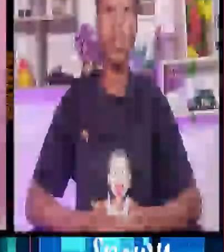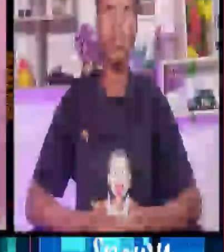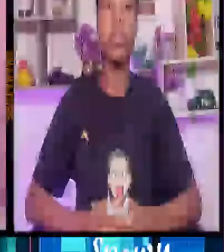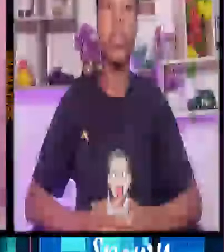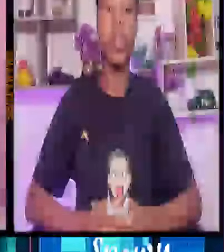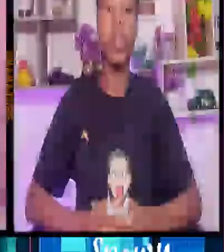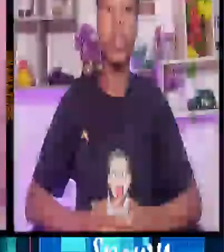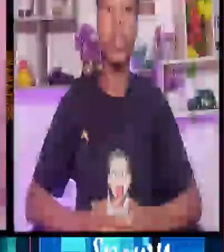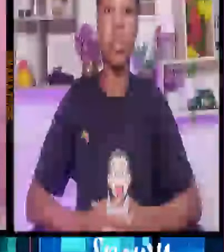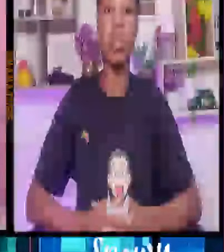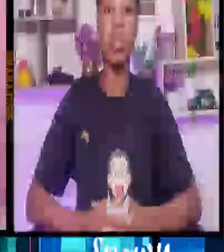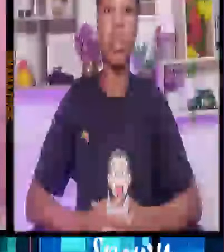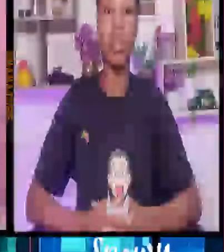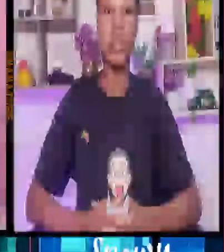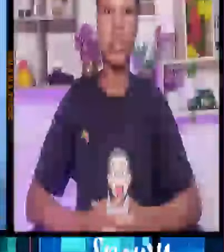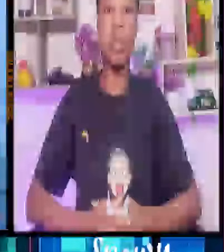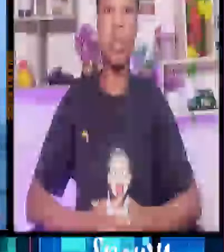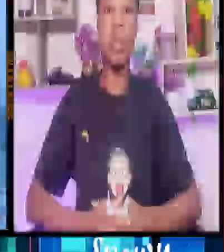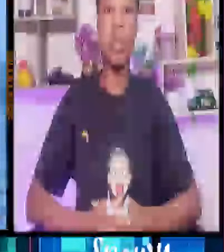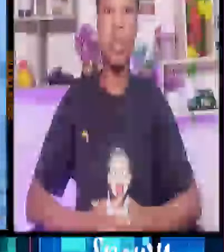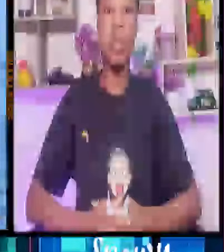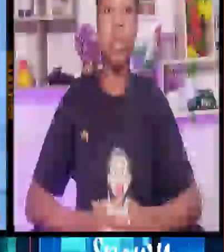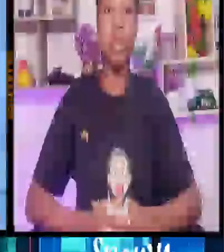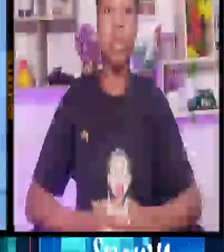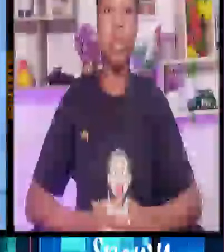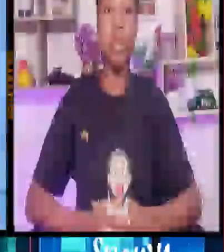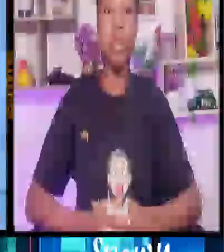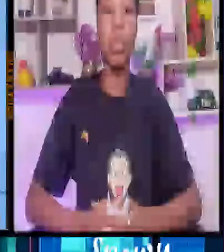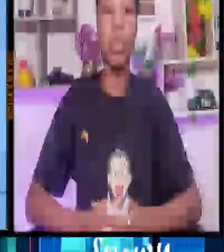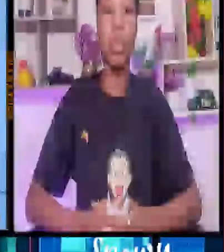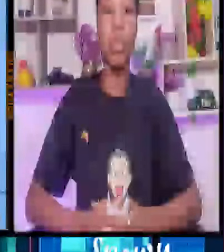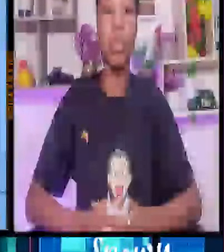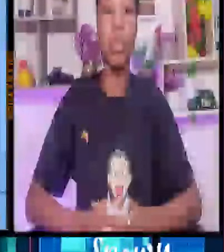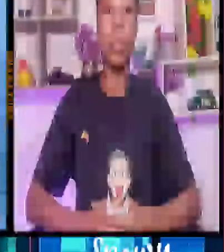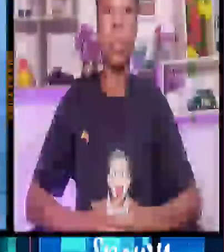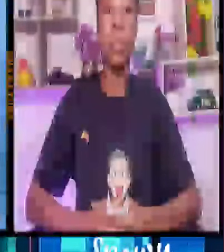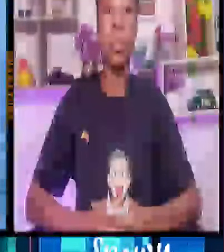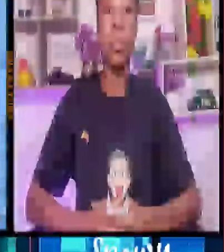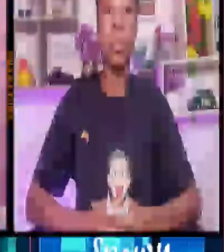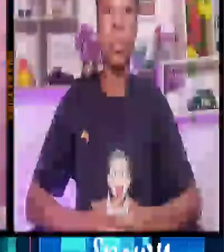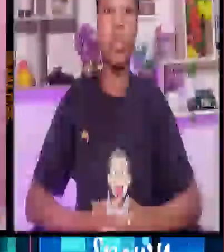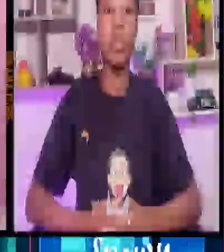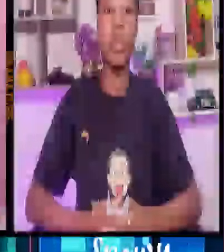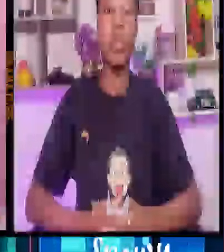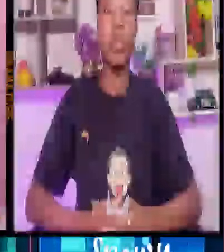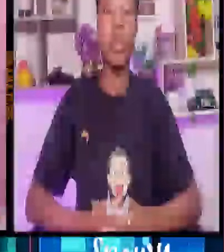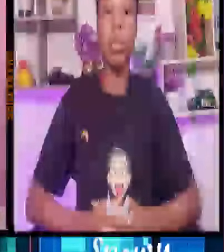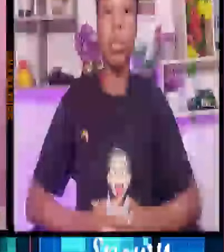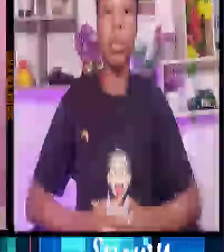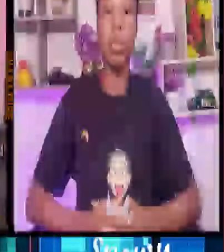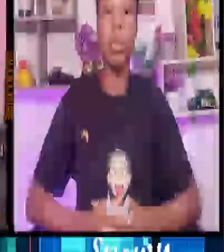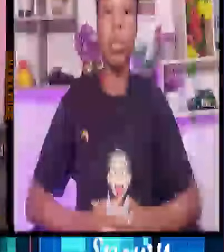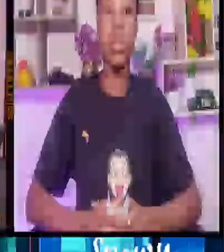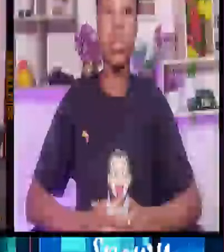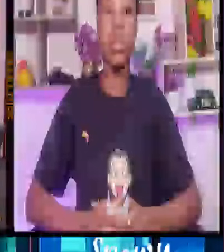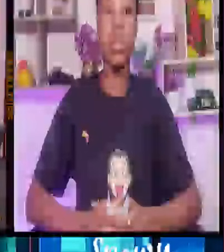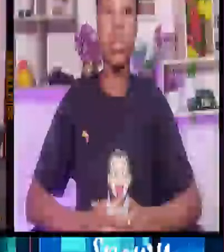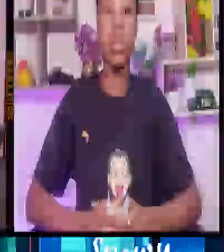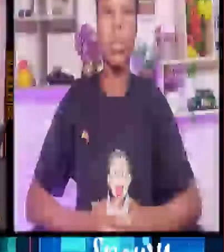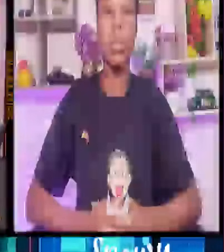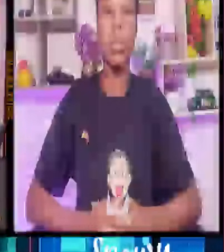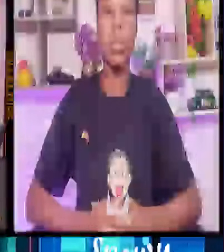trajectory. Maybe a little in a subsequent bulletin, we'll go in depth and how we came up with that data. But you can see clearly